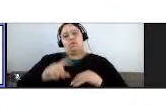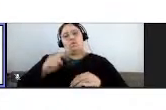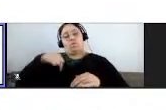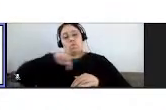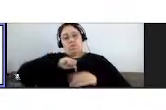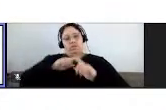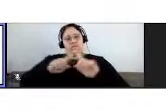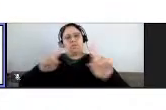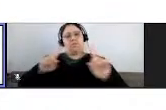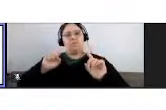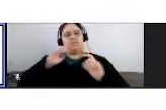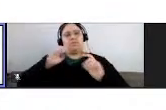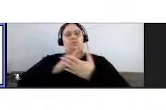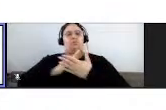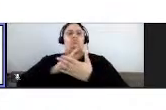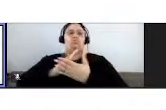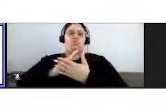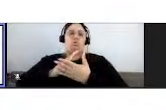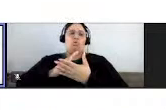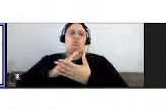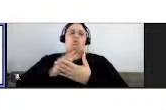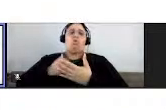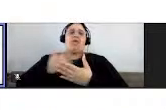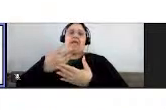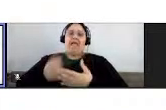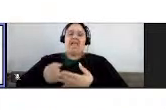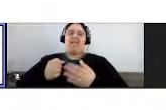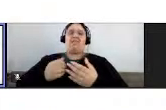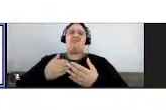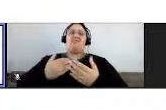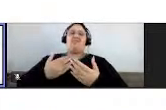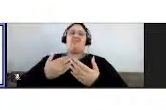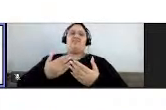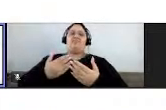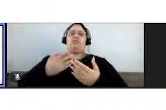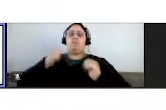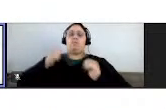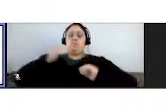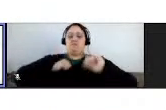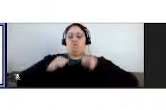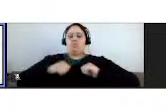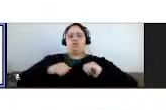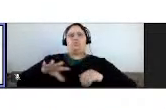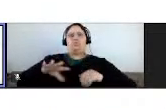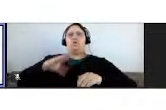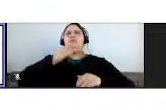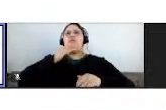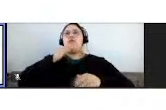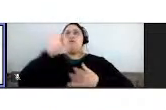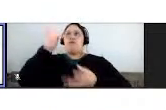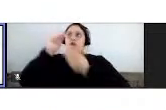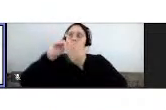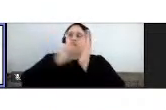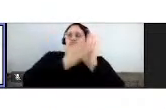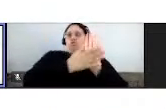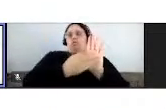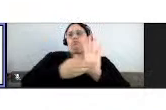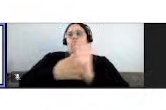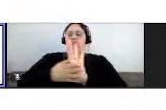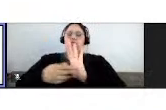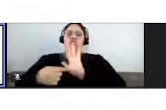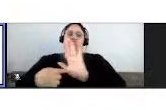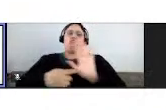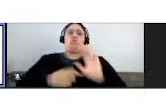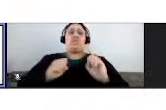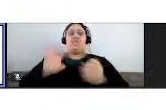us as a department to ensure that we are able to substantiate performance through evidentiary documentation. And if